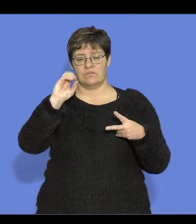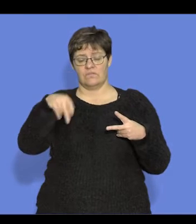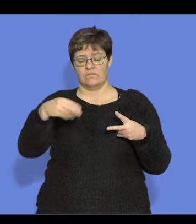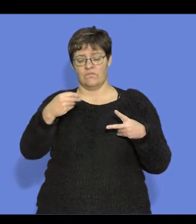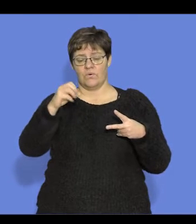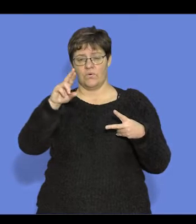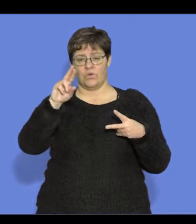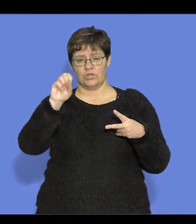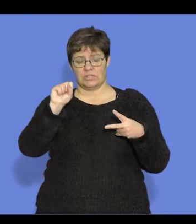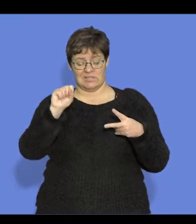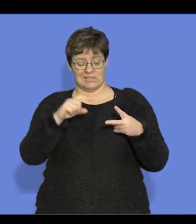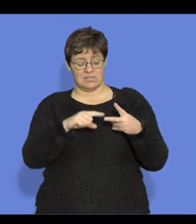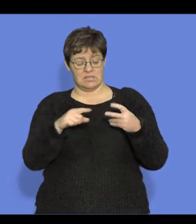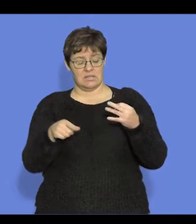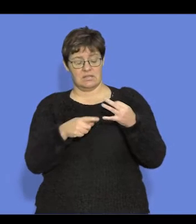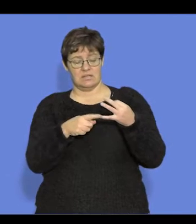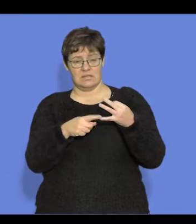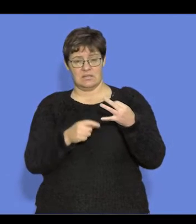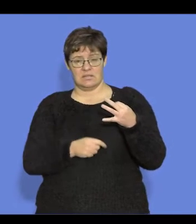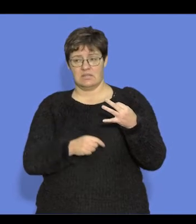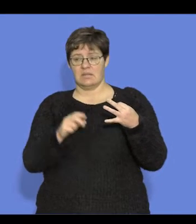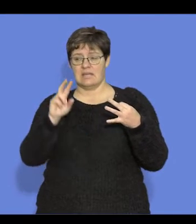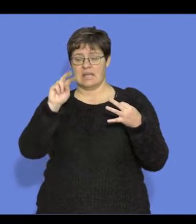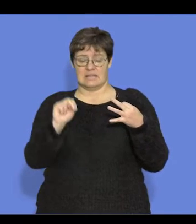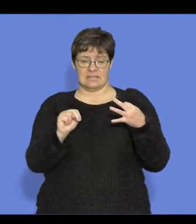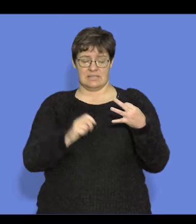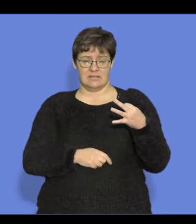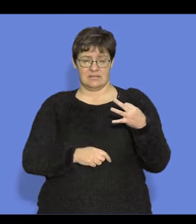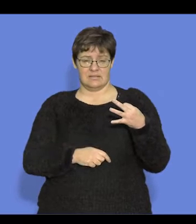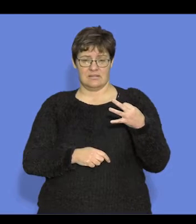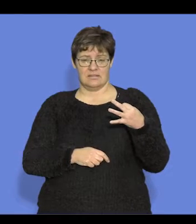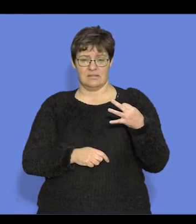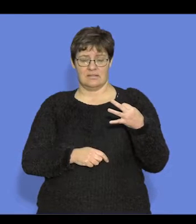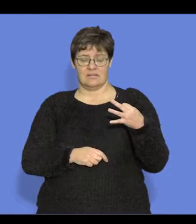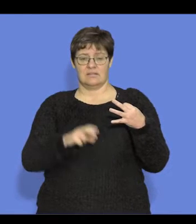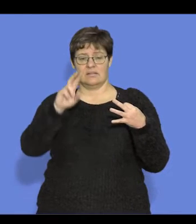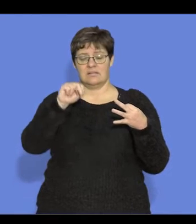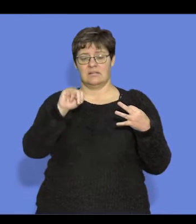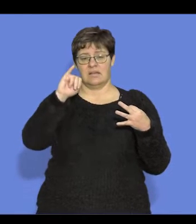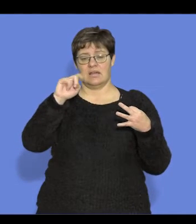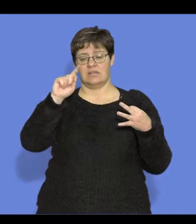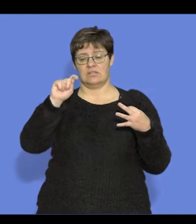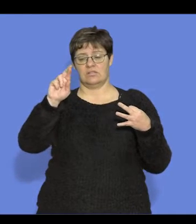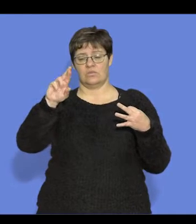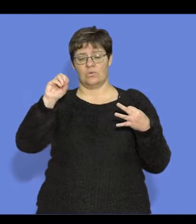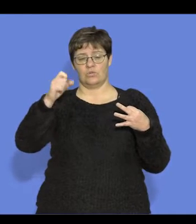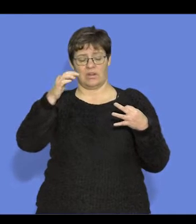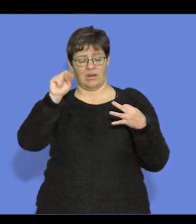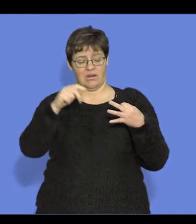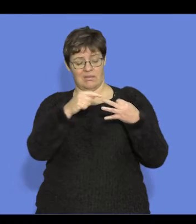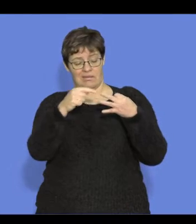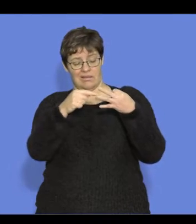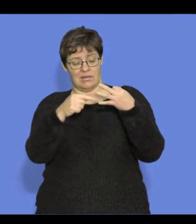the third most important one is N, which is nitrogen. And those are the three